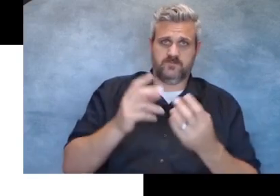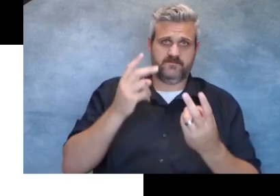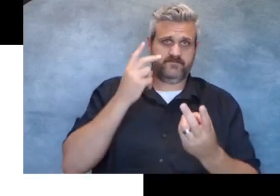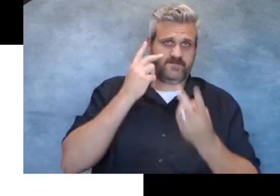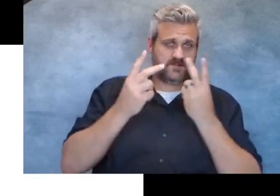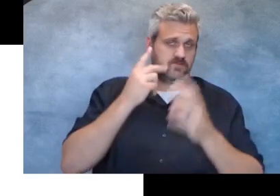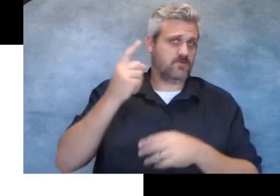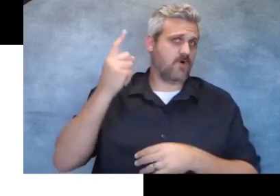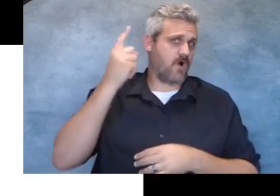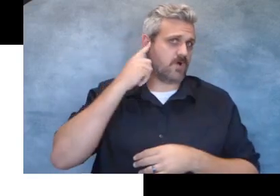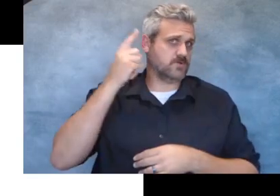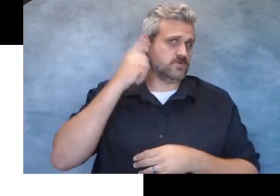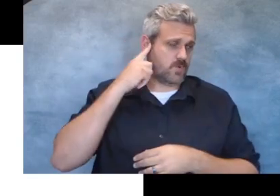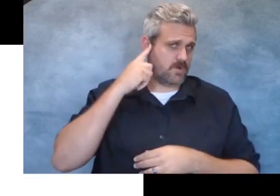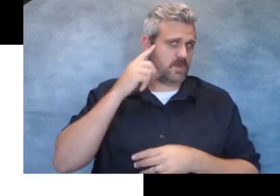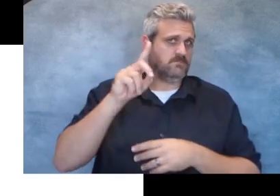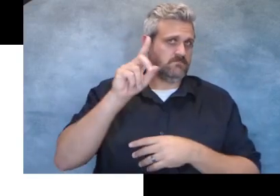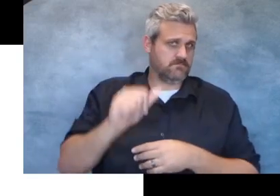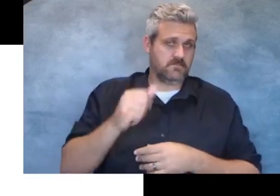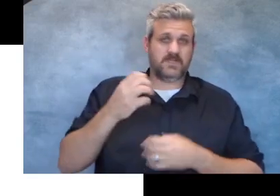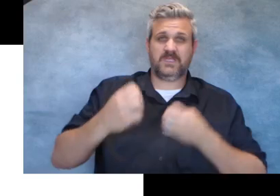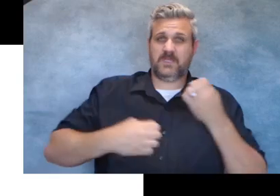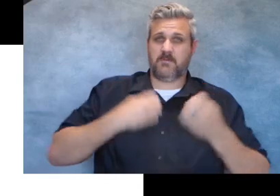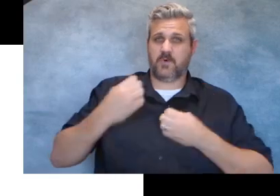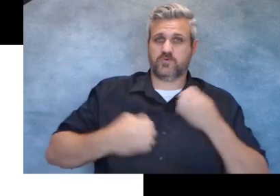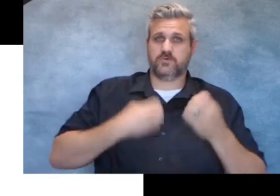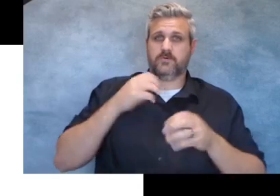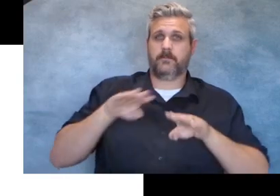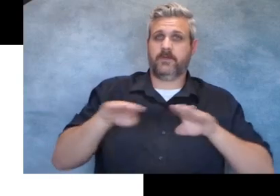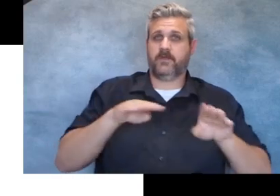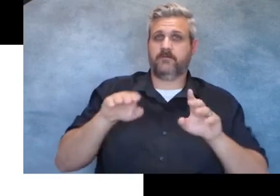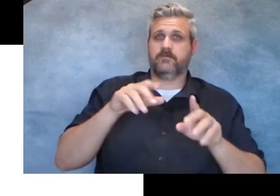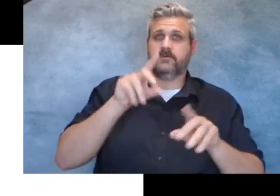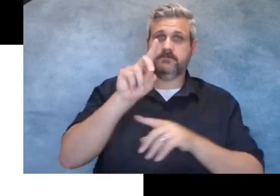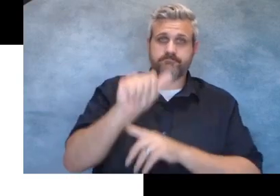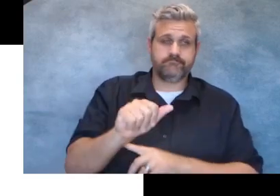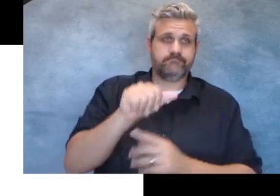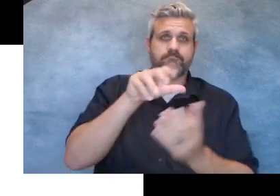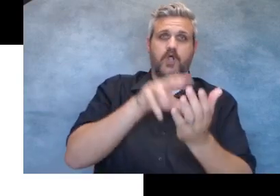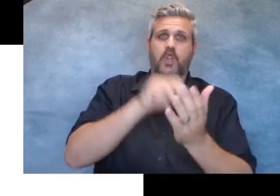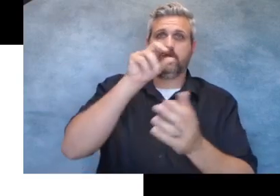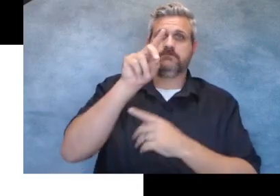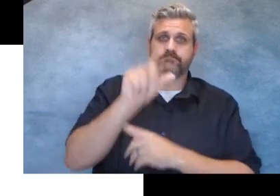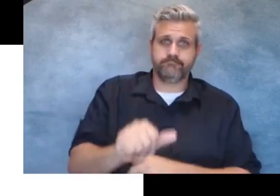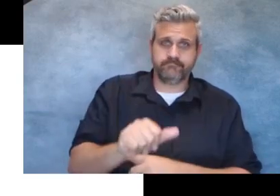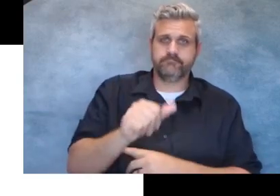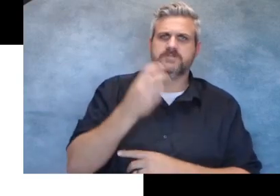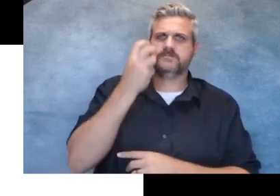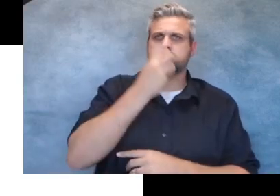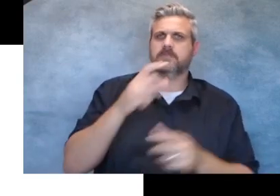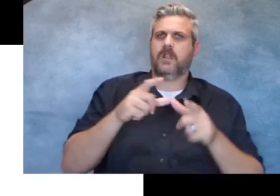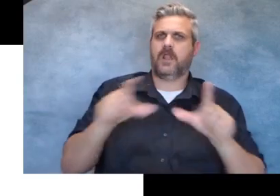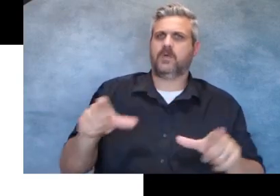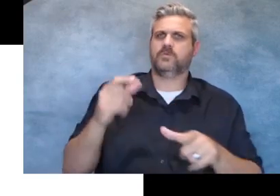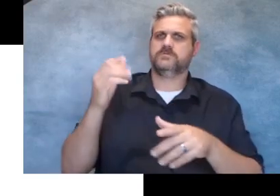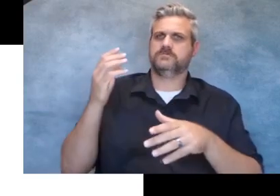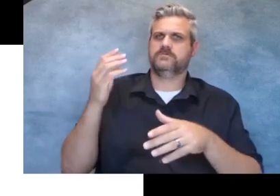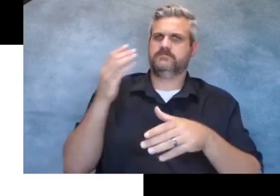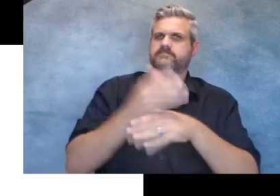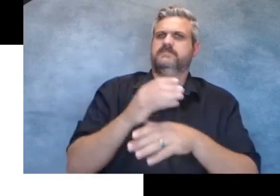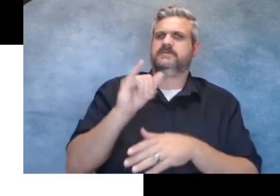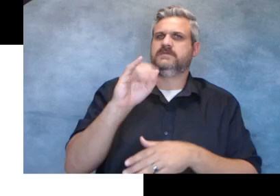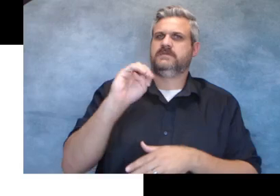or auditory disabilities, emotional behavior disabilities, specific learning disabilities, or speech or language